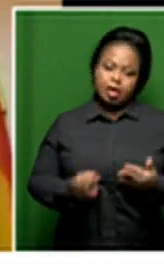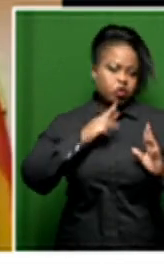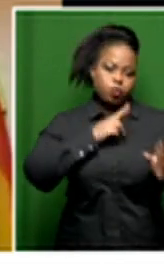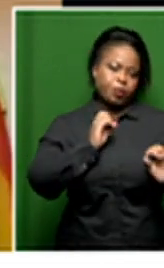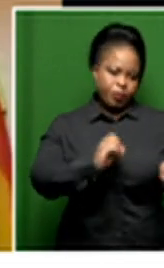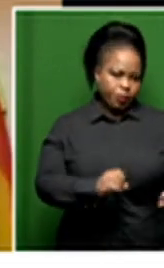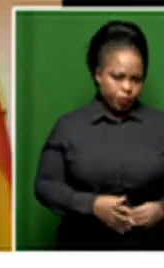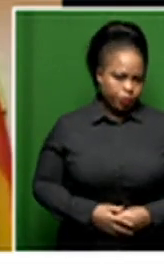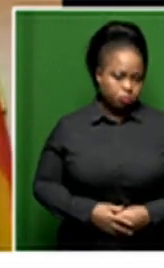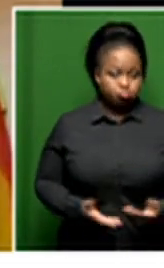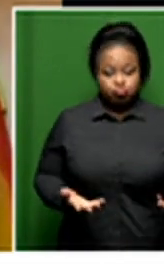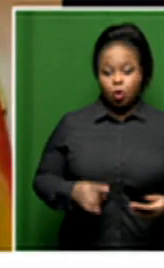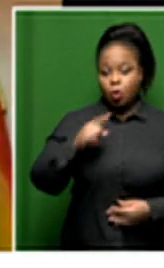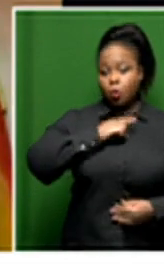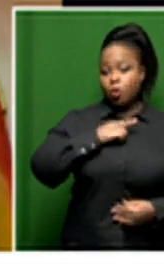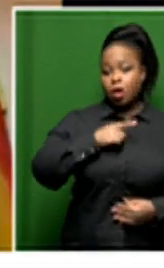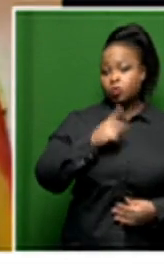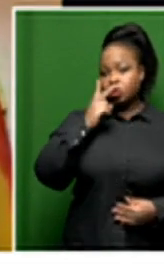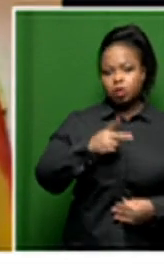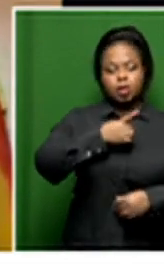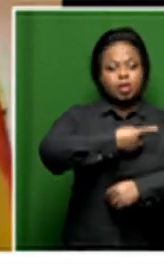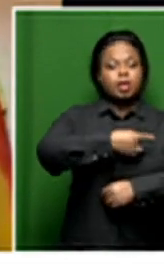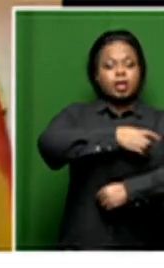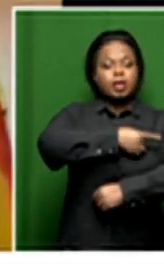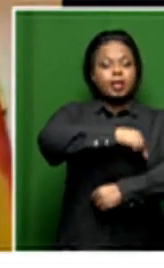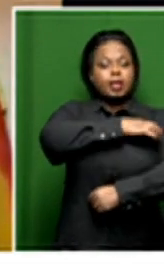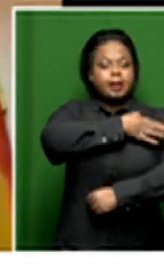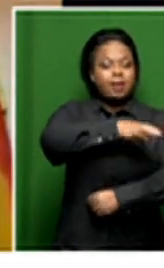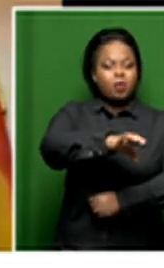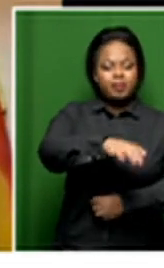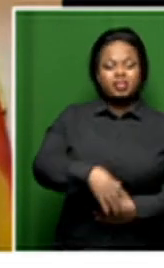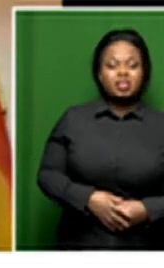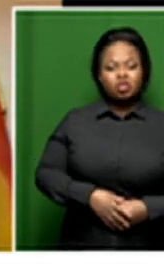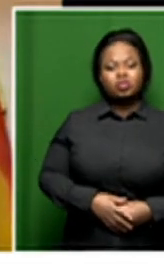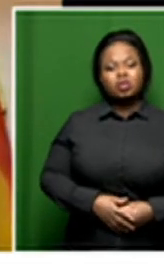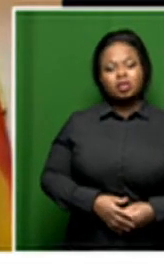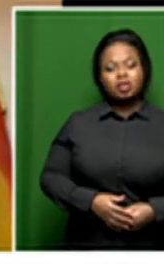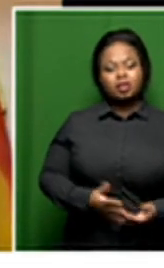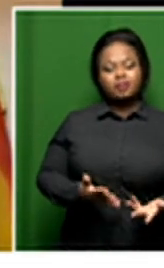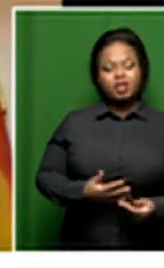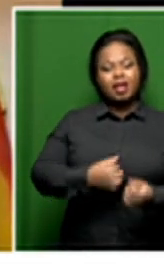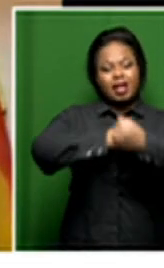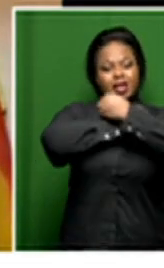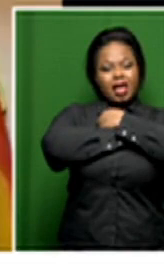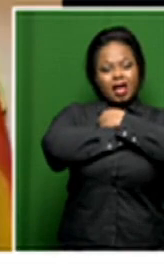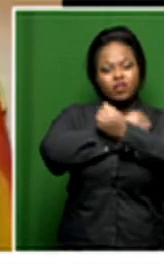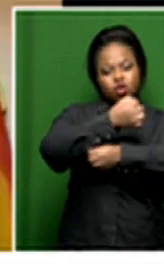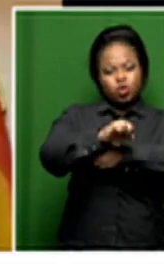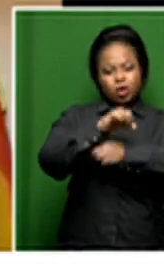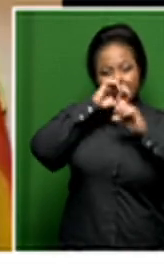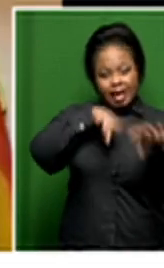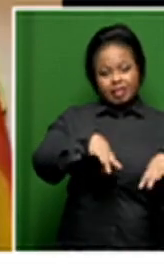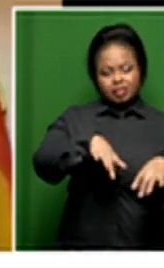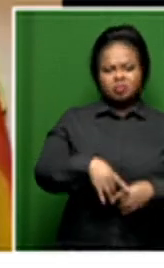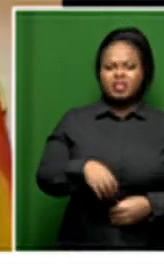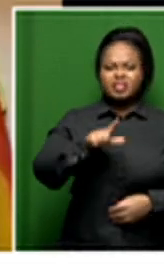undocumented. I mean, the levels of empowerment study, the other studies, Love Not Hate campaign showed 88% of LGBTI people don't